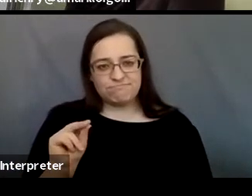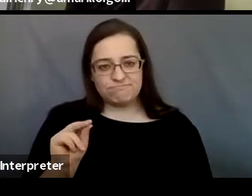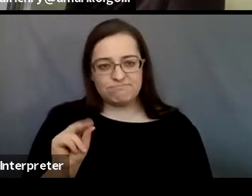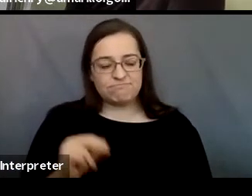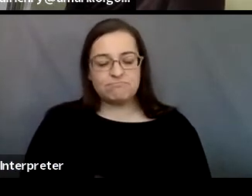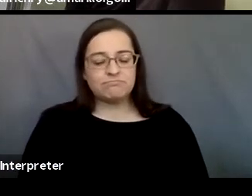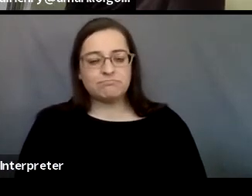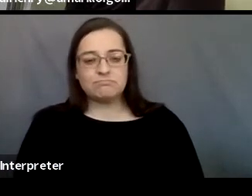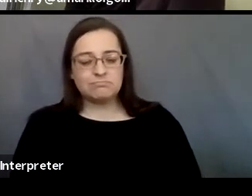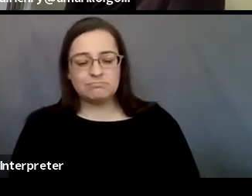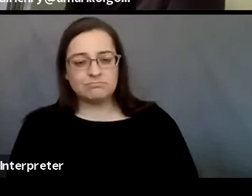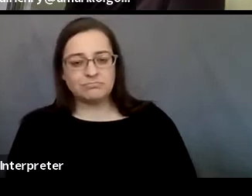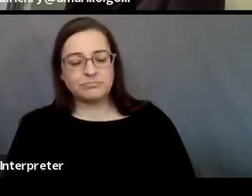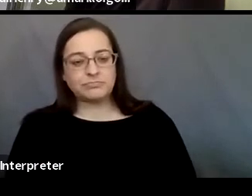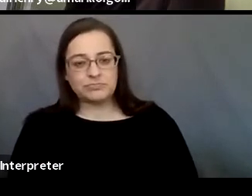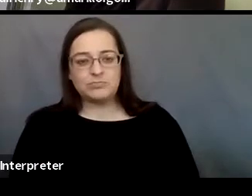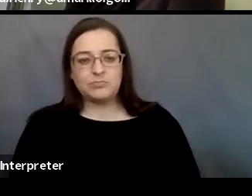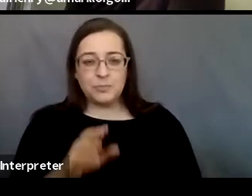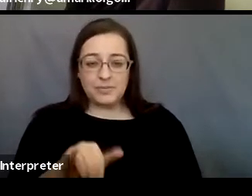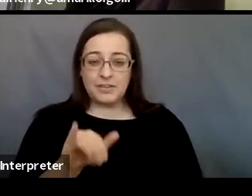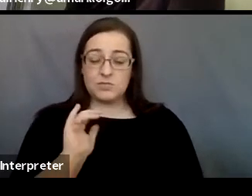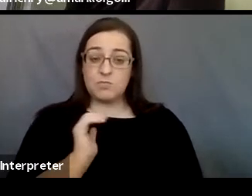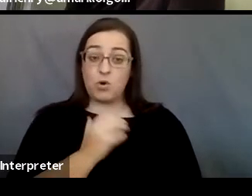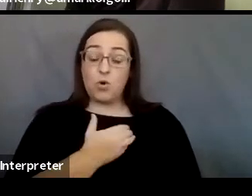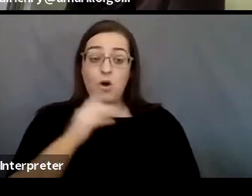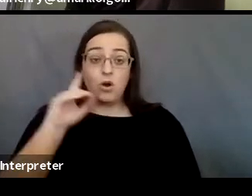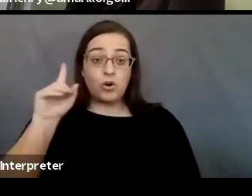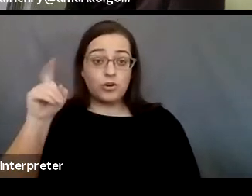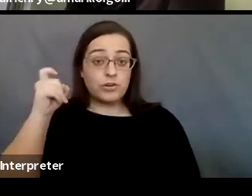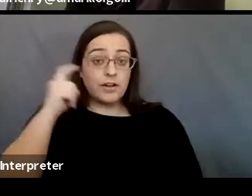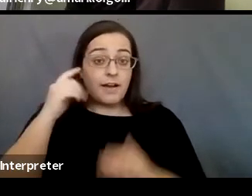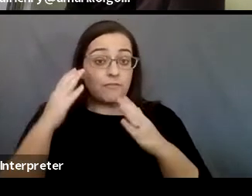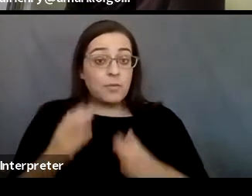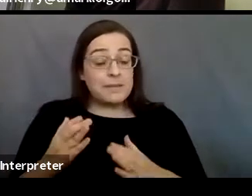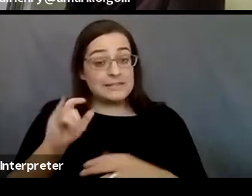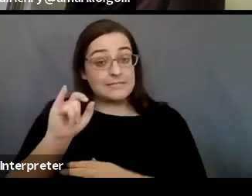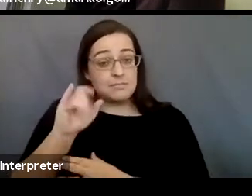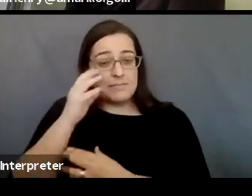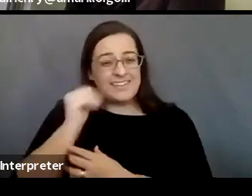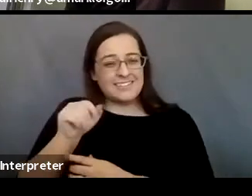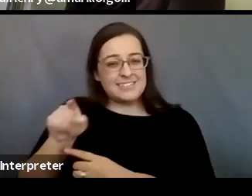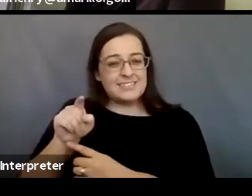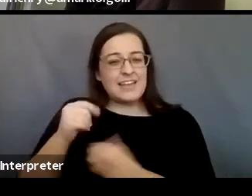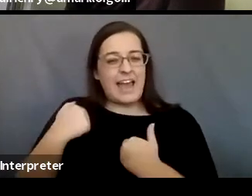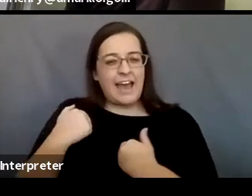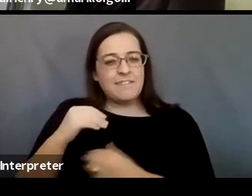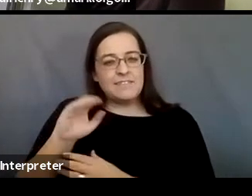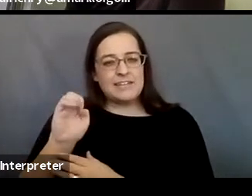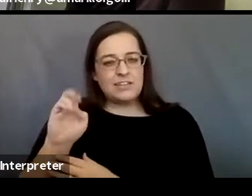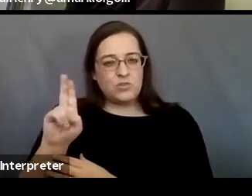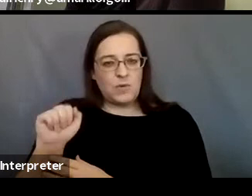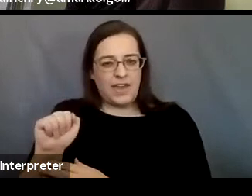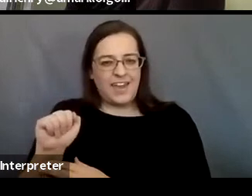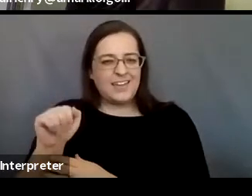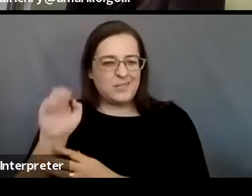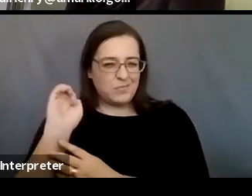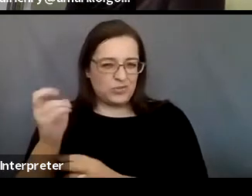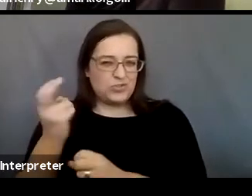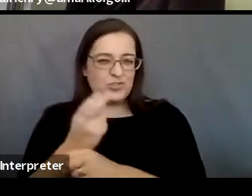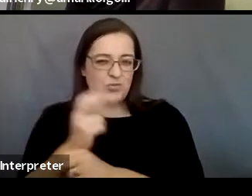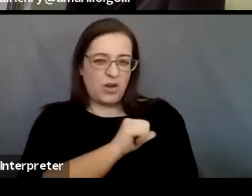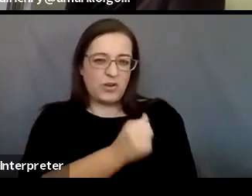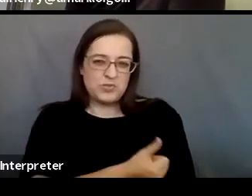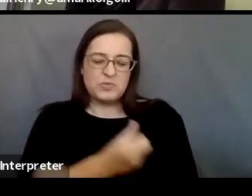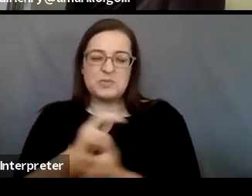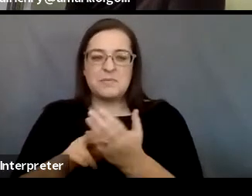of the requirements under the government's early use authorization, is that this needs to be a voluntary option